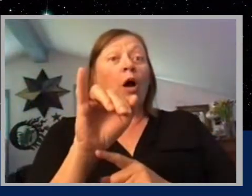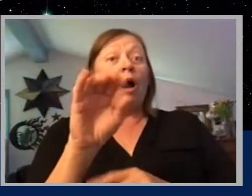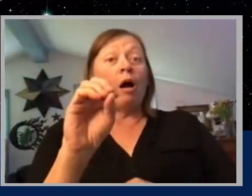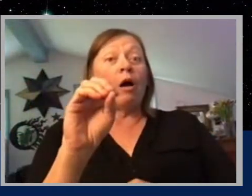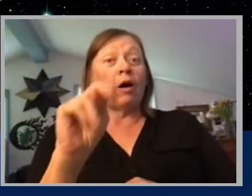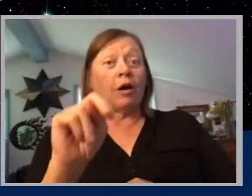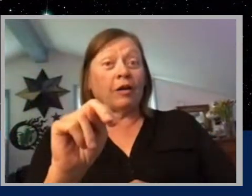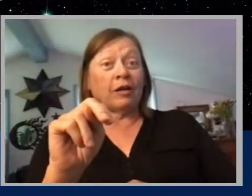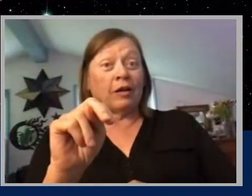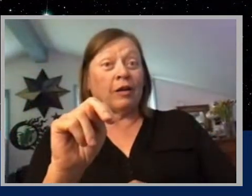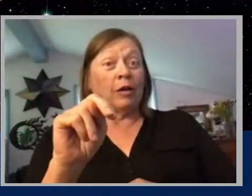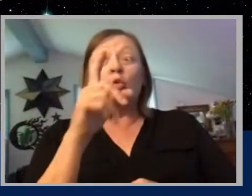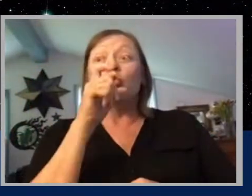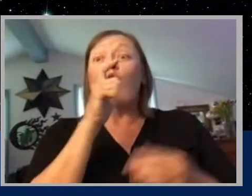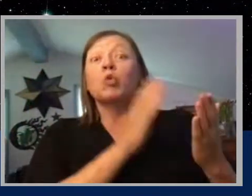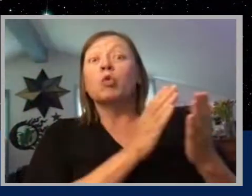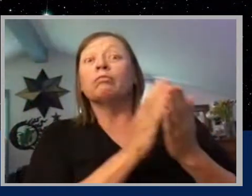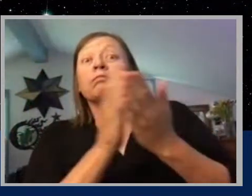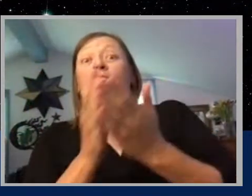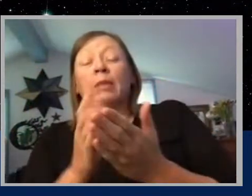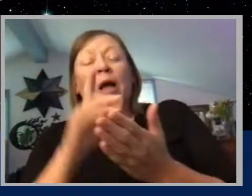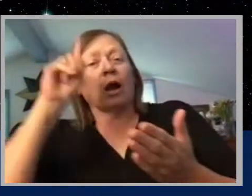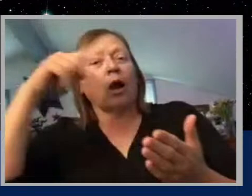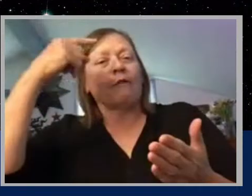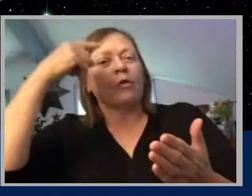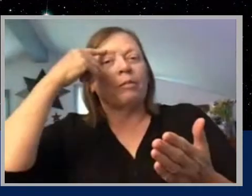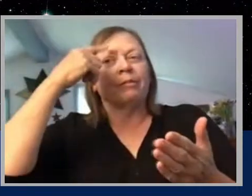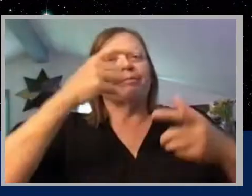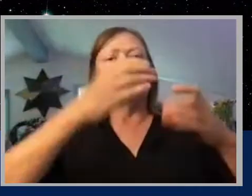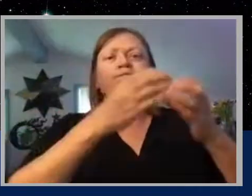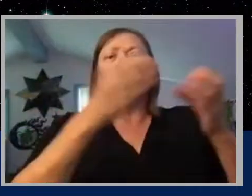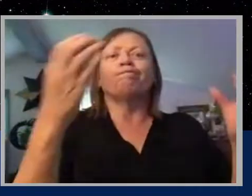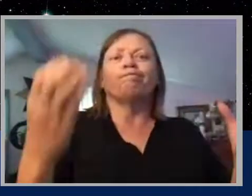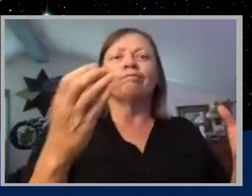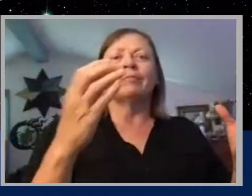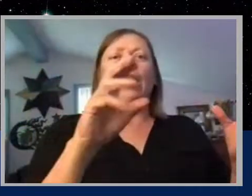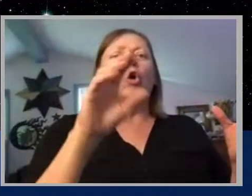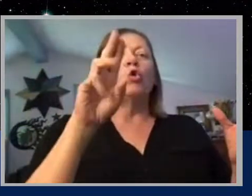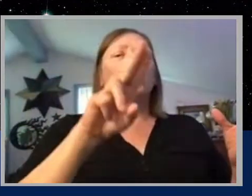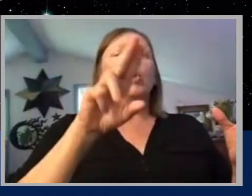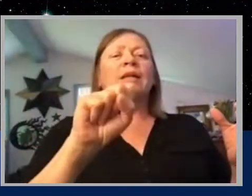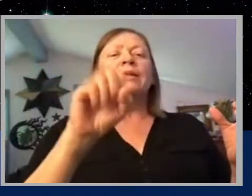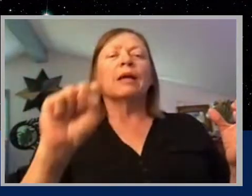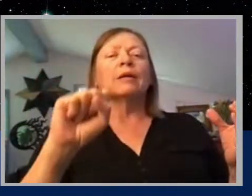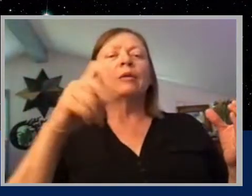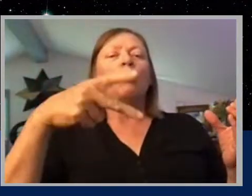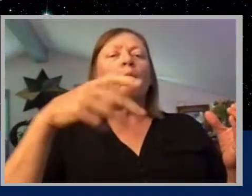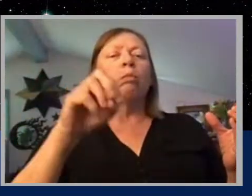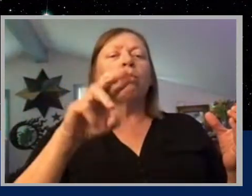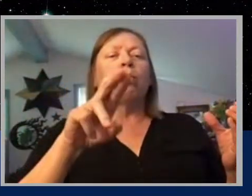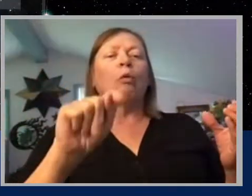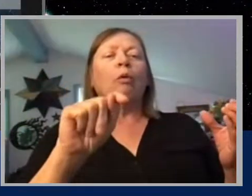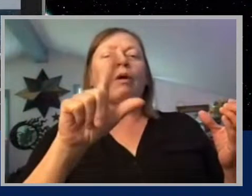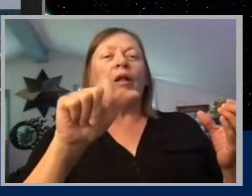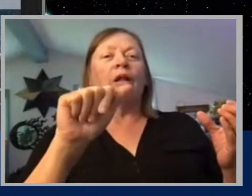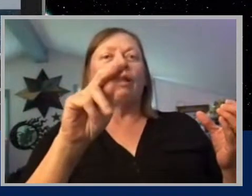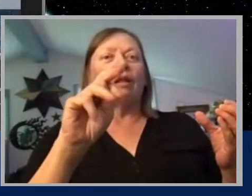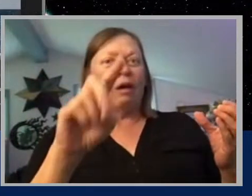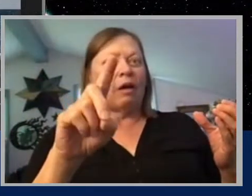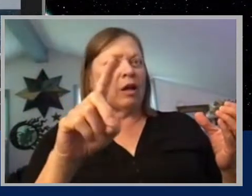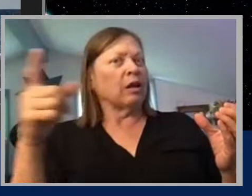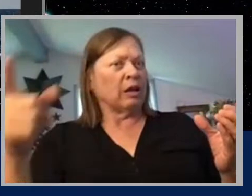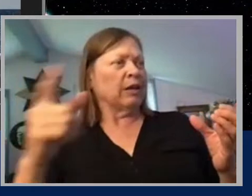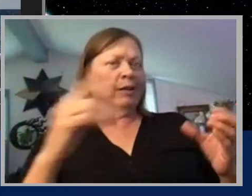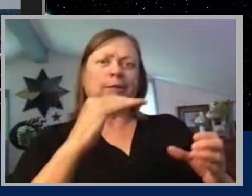U.S.S. Portland. So again, we are using one of these large naval vessels to recover it. So is it just a matter of